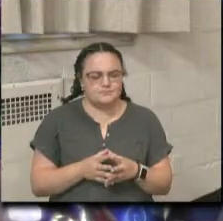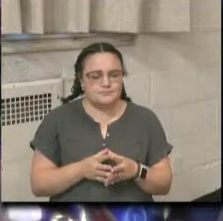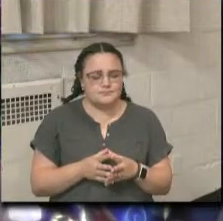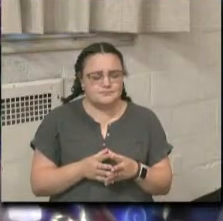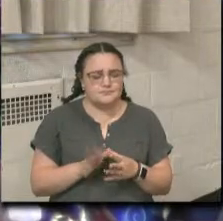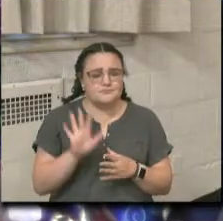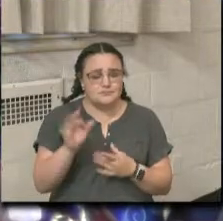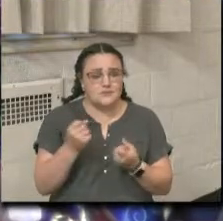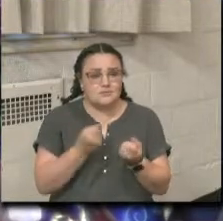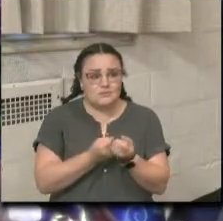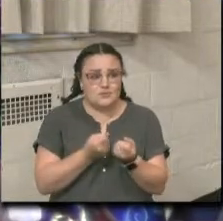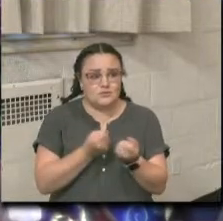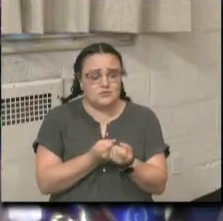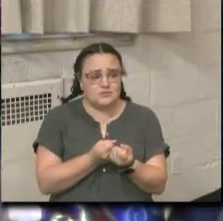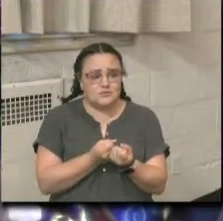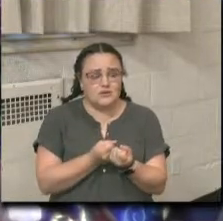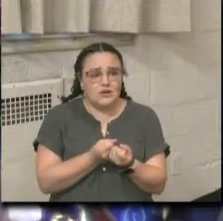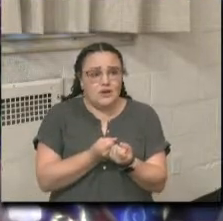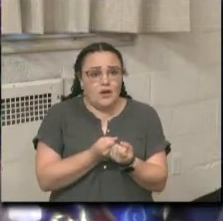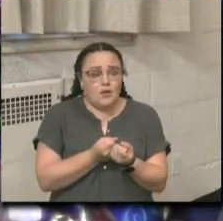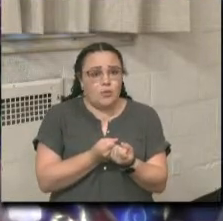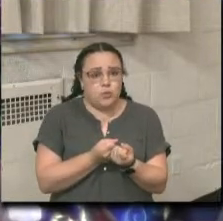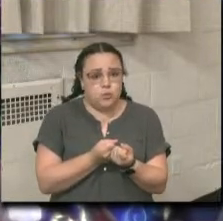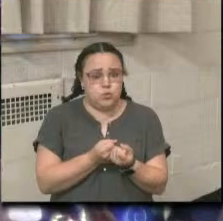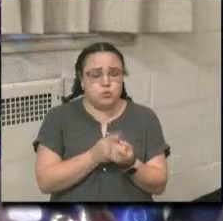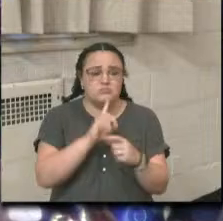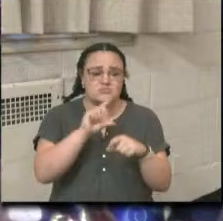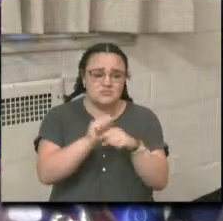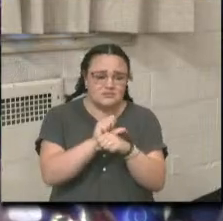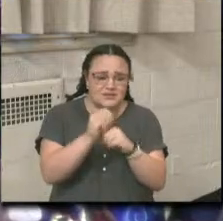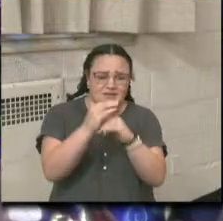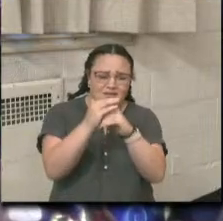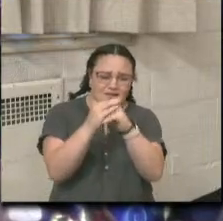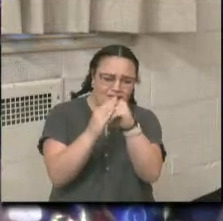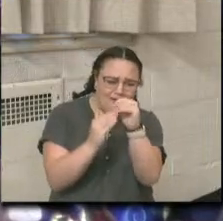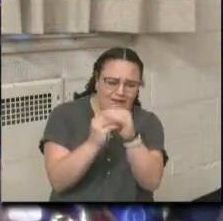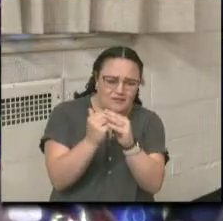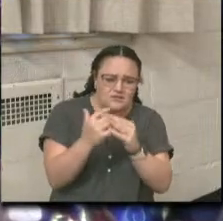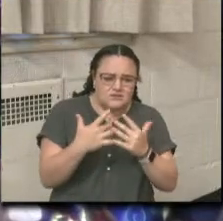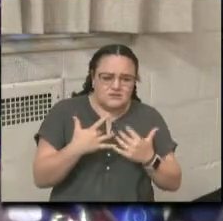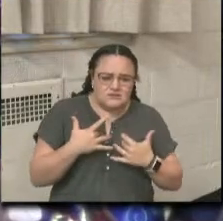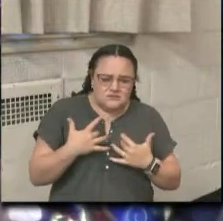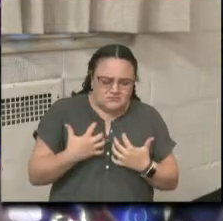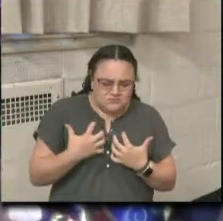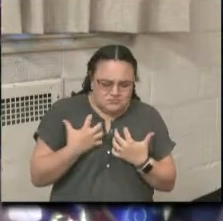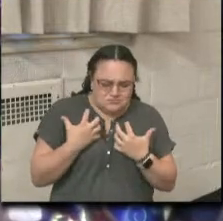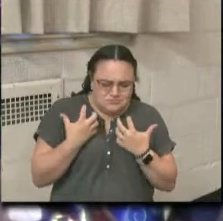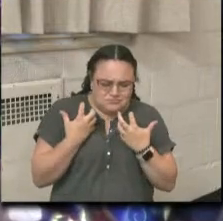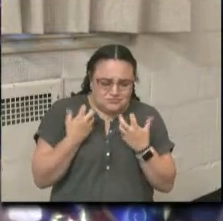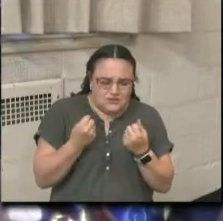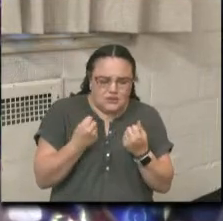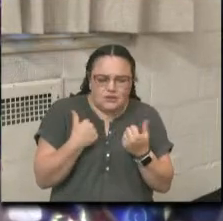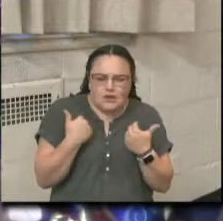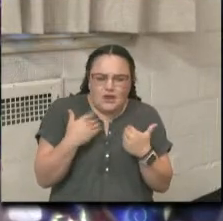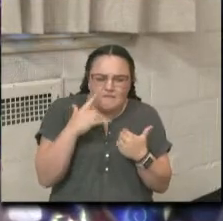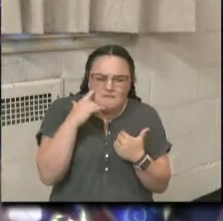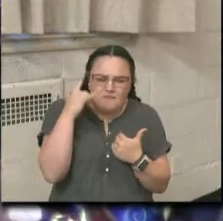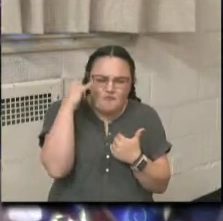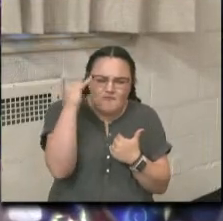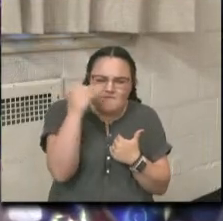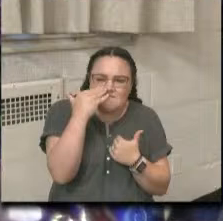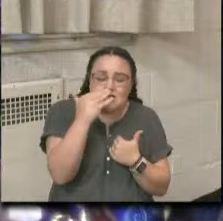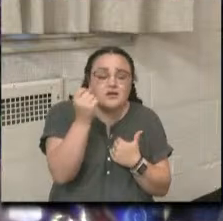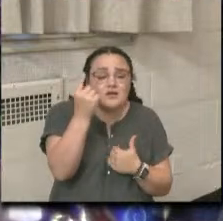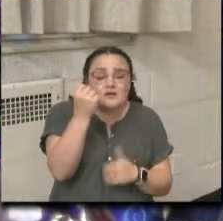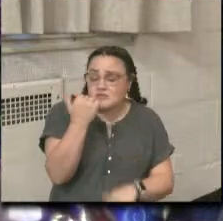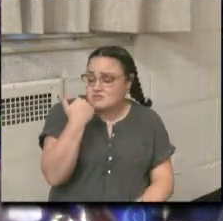Your support has been a source of comfort and strength, and I'm forever thankful. Back in